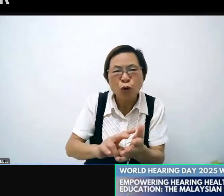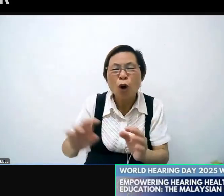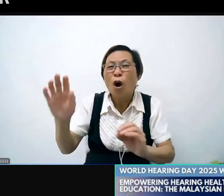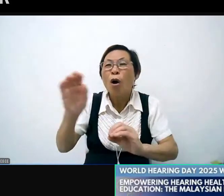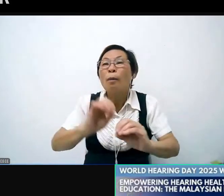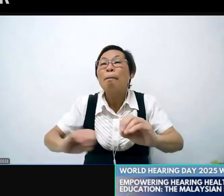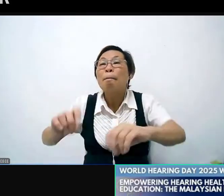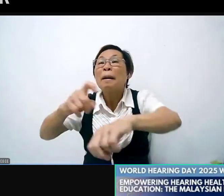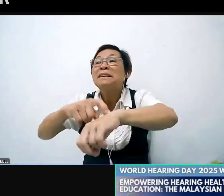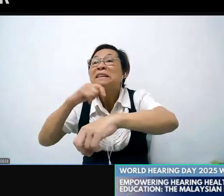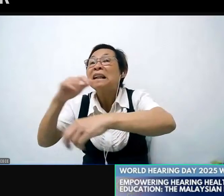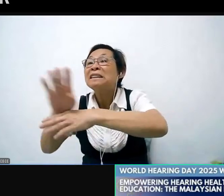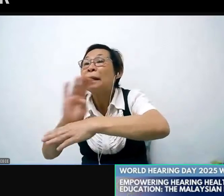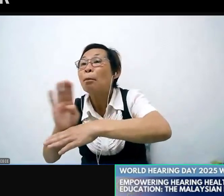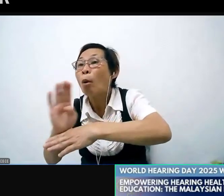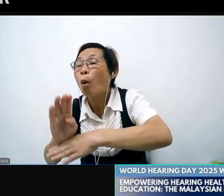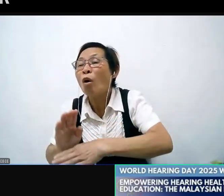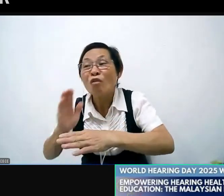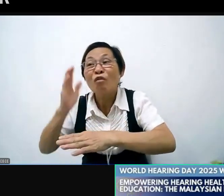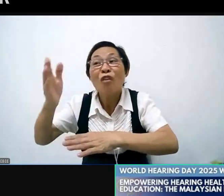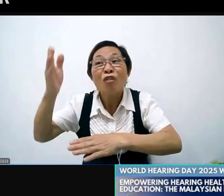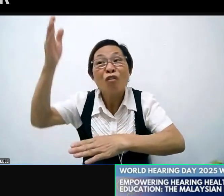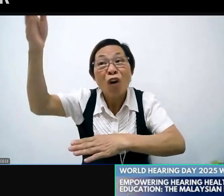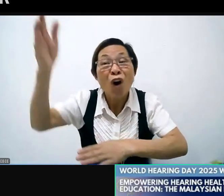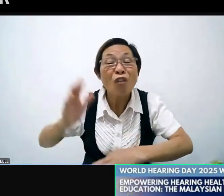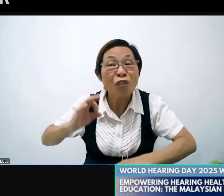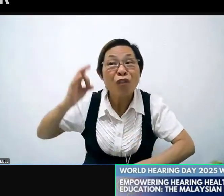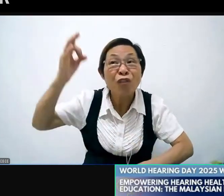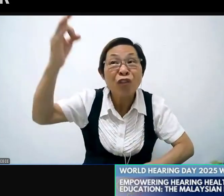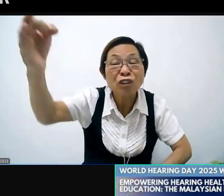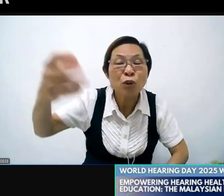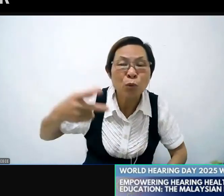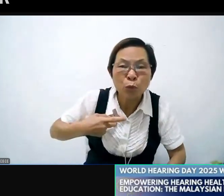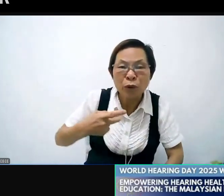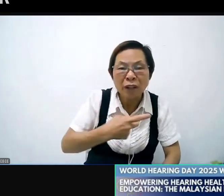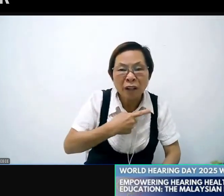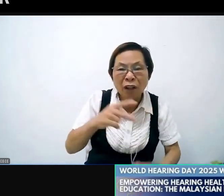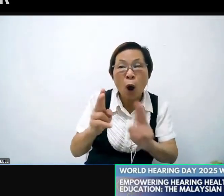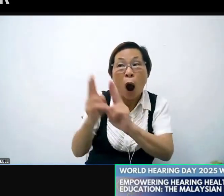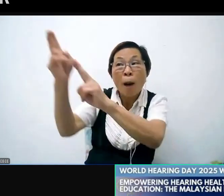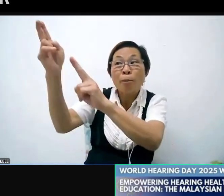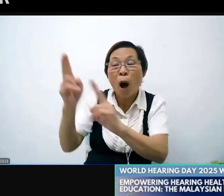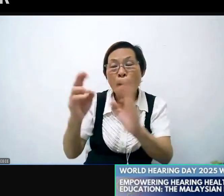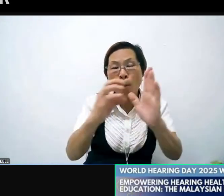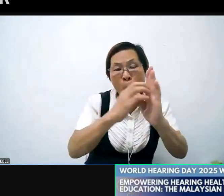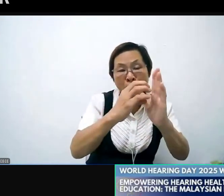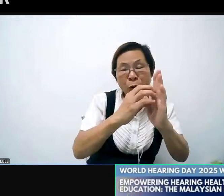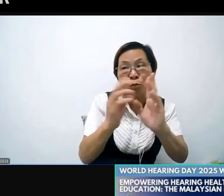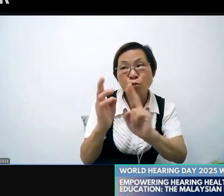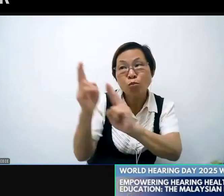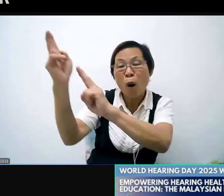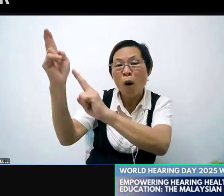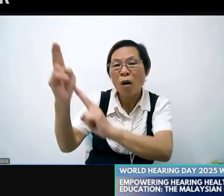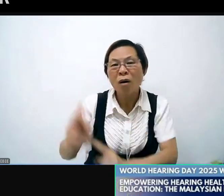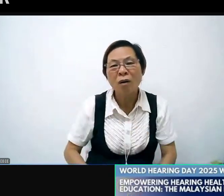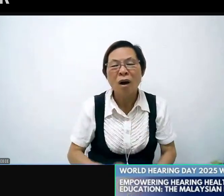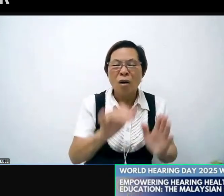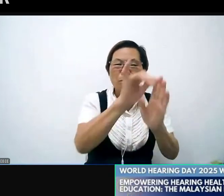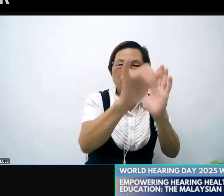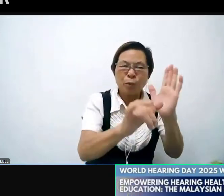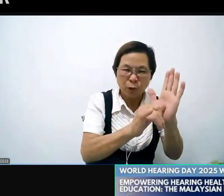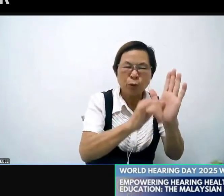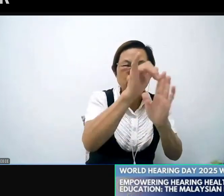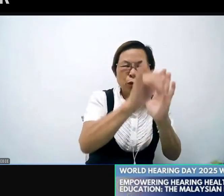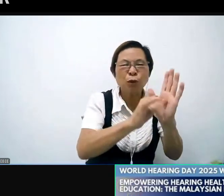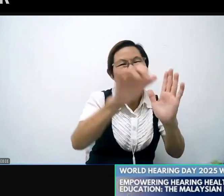hours. Okay. But in future, maybe we need to upload the module instead of YouTube. We need to find any